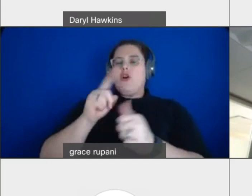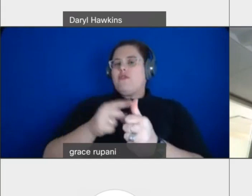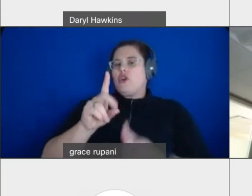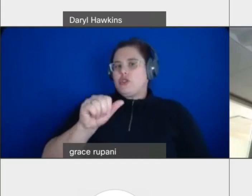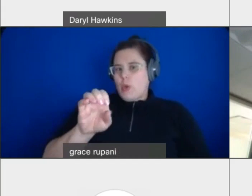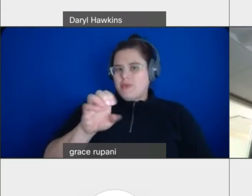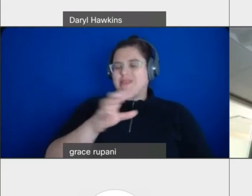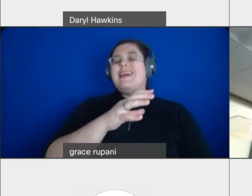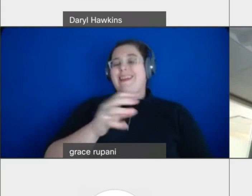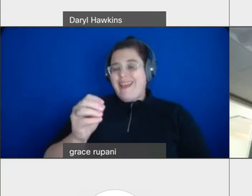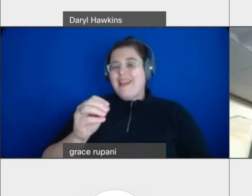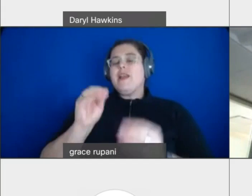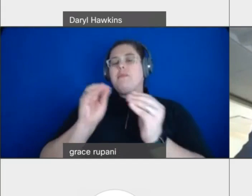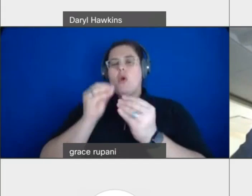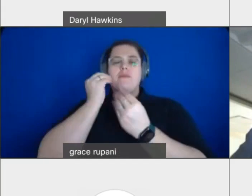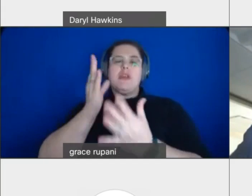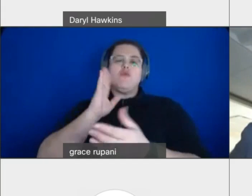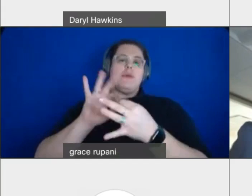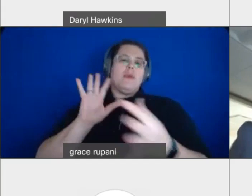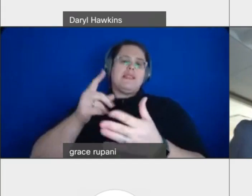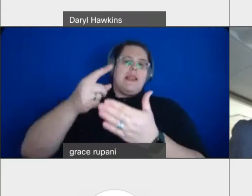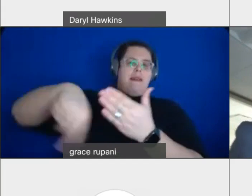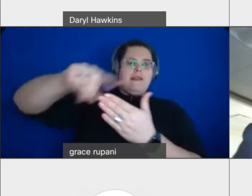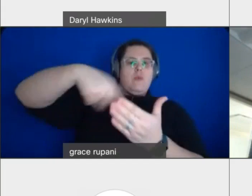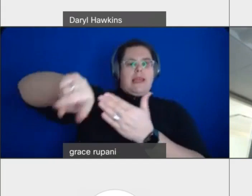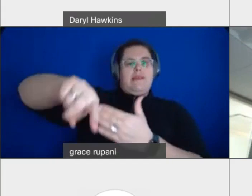week. So stay tuned, everyone.